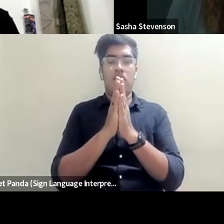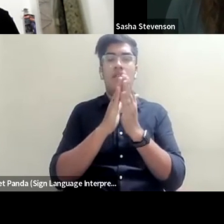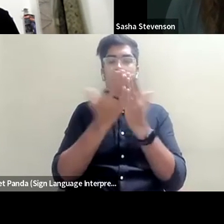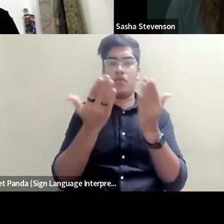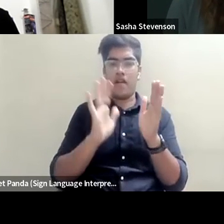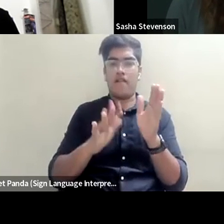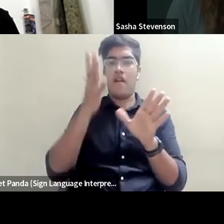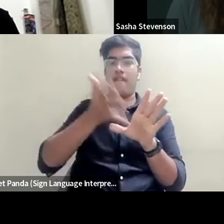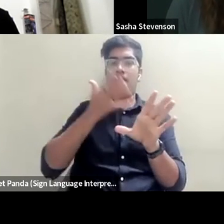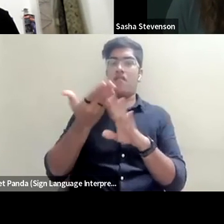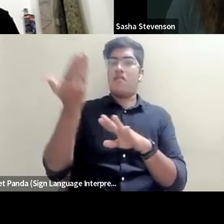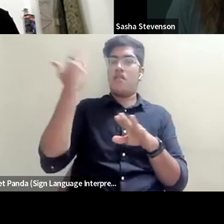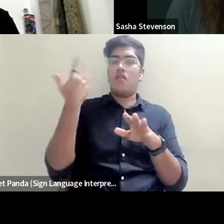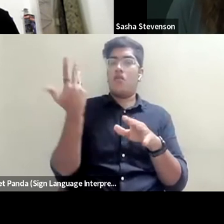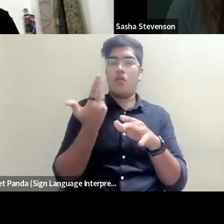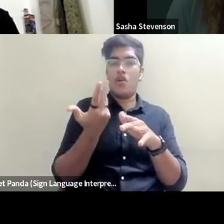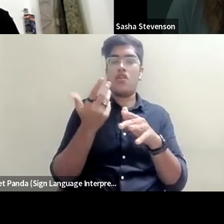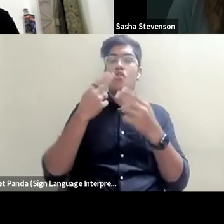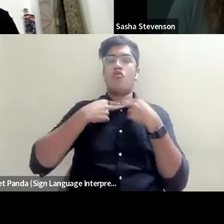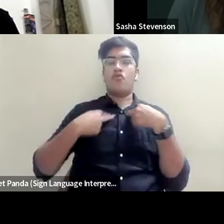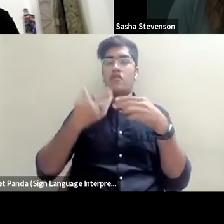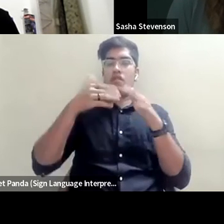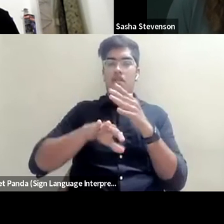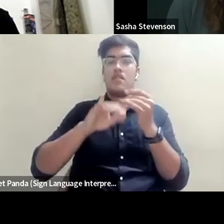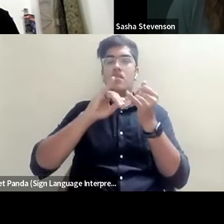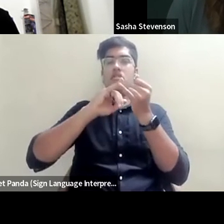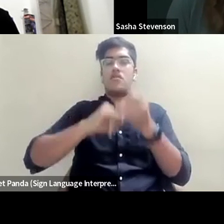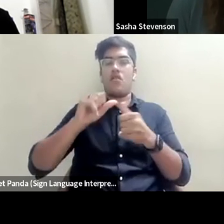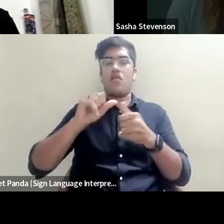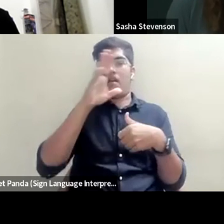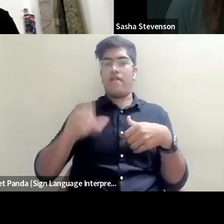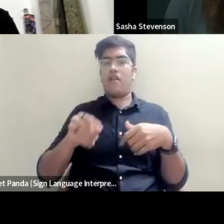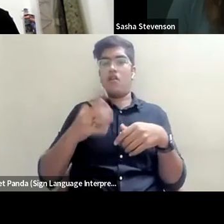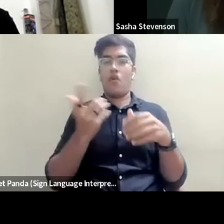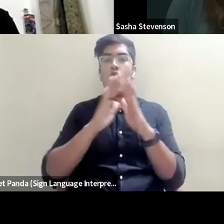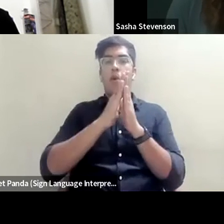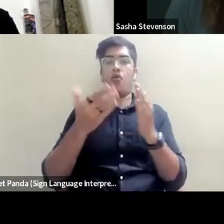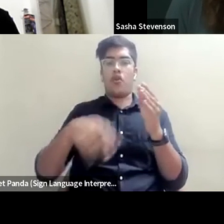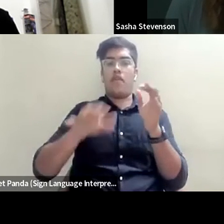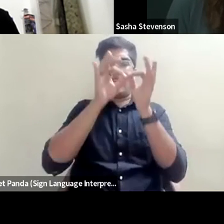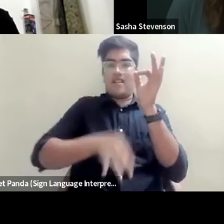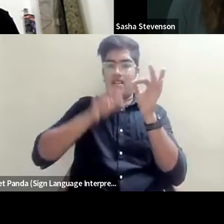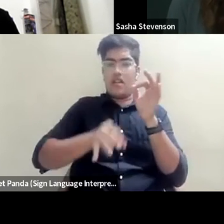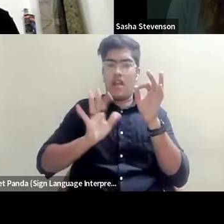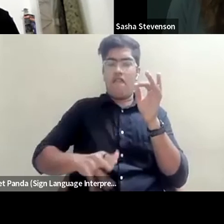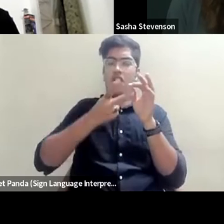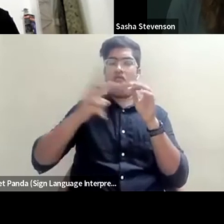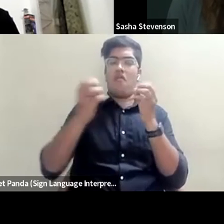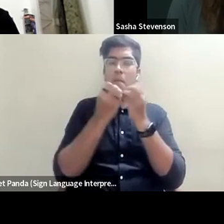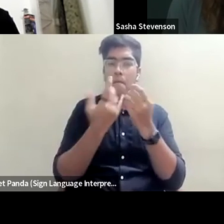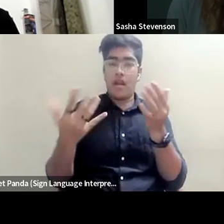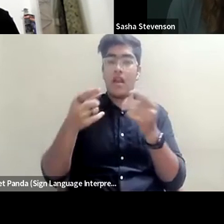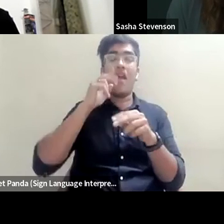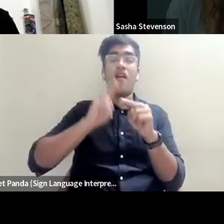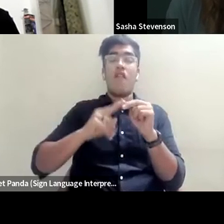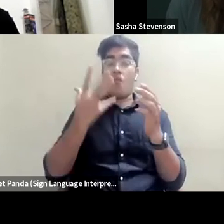called The Judiciary in South Africa, which is a book of essays that covers everything. So if you're really into the judiciary in South Africa,